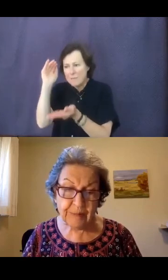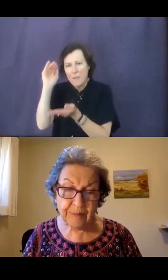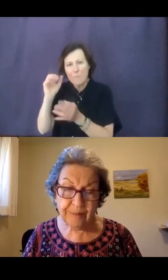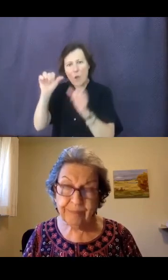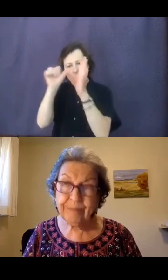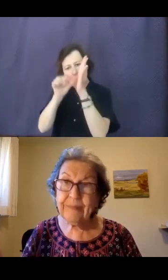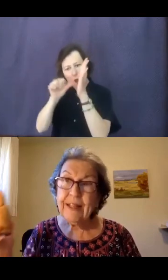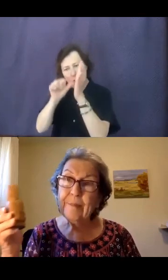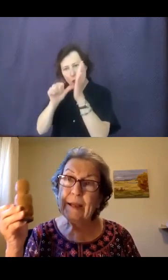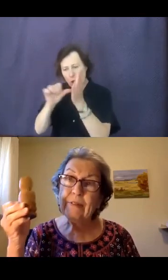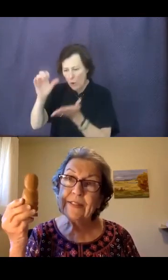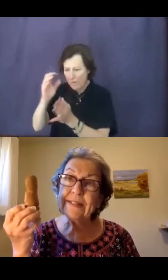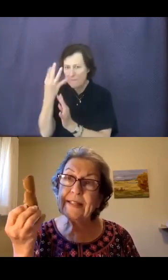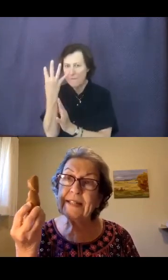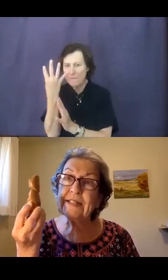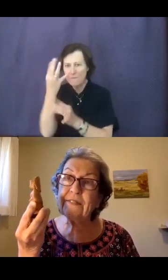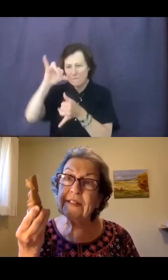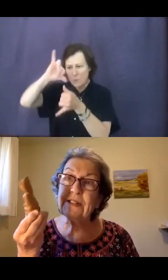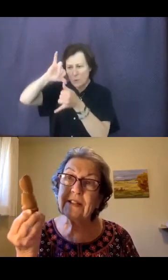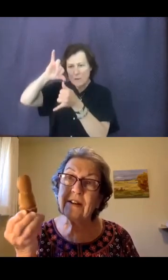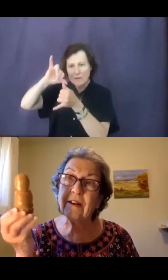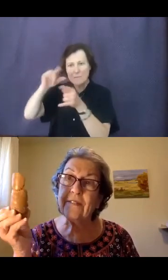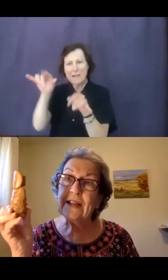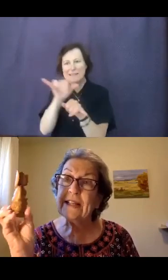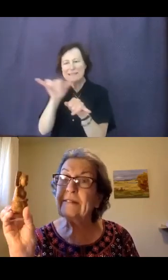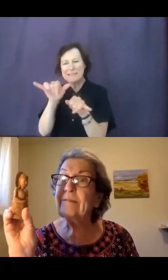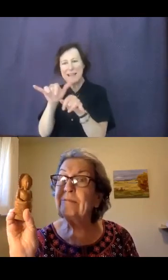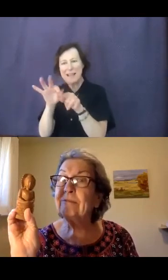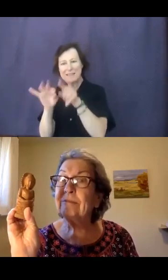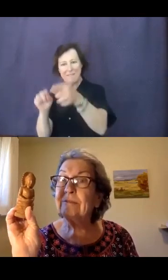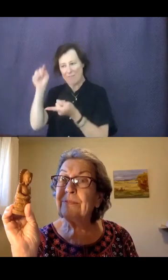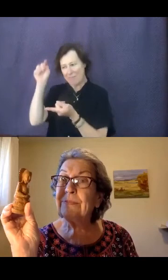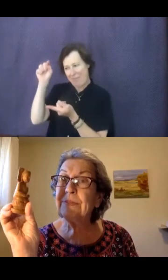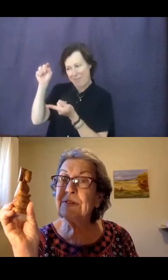tall, about the size of this carving and